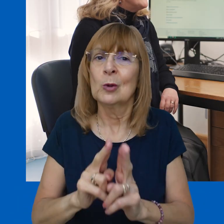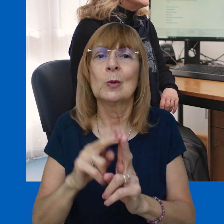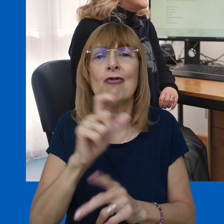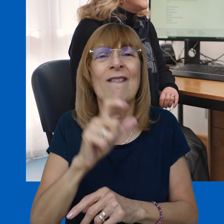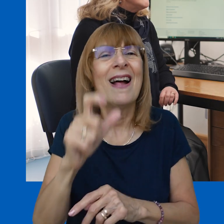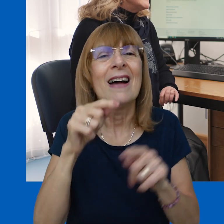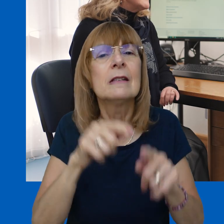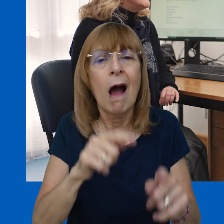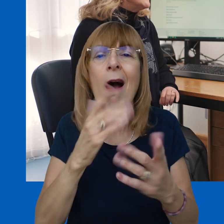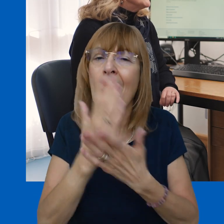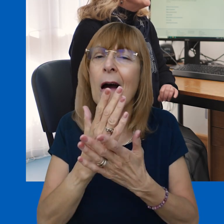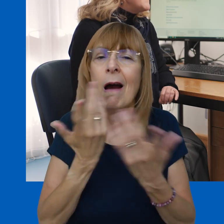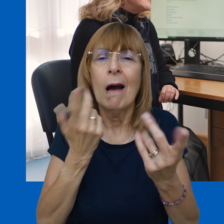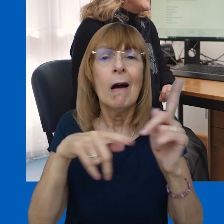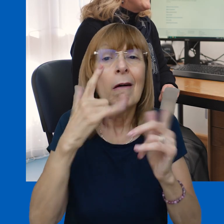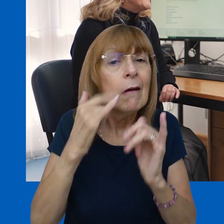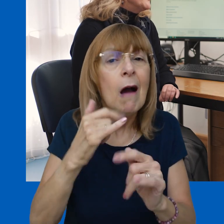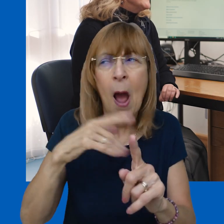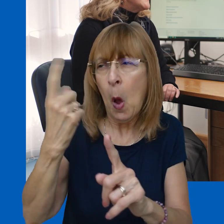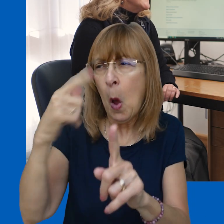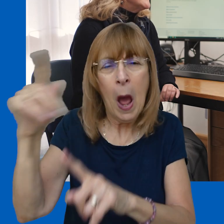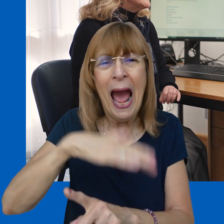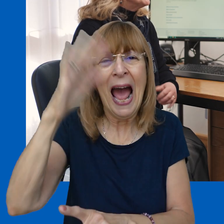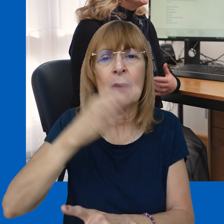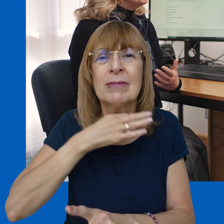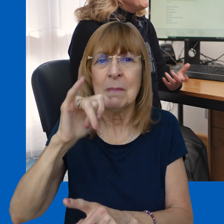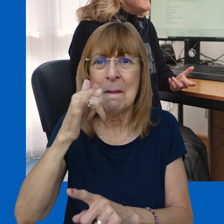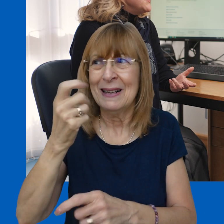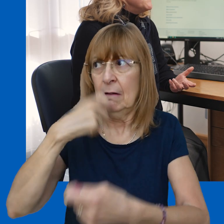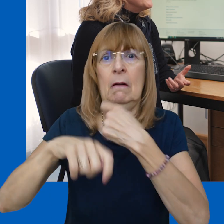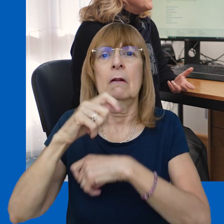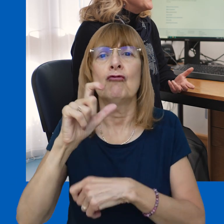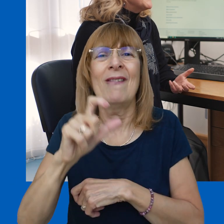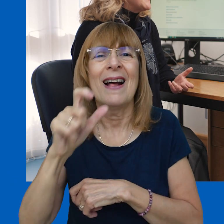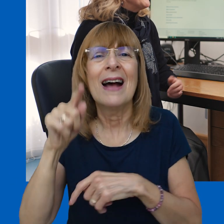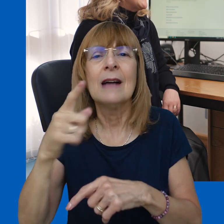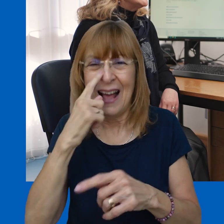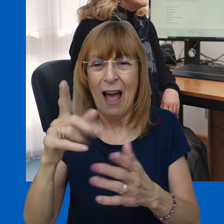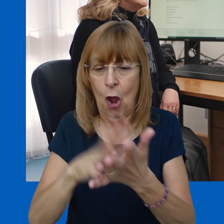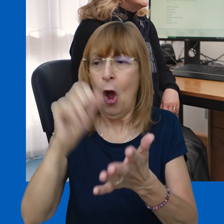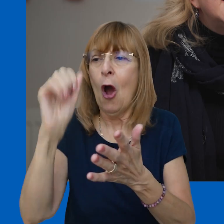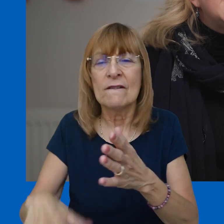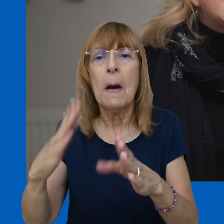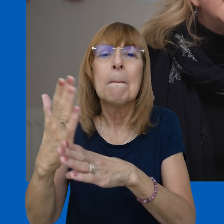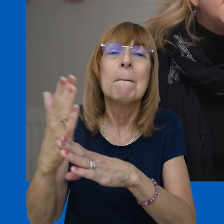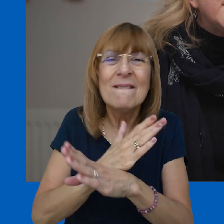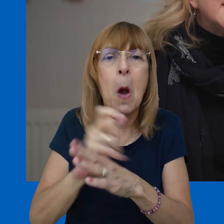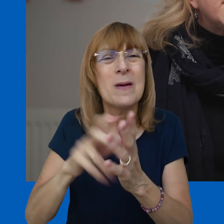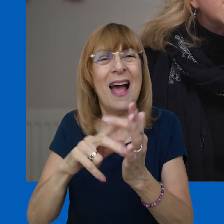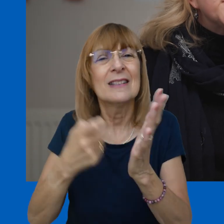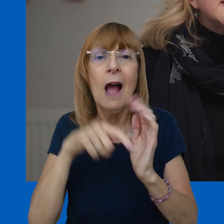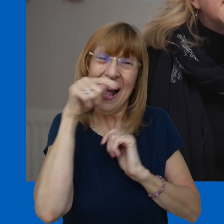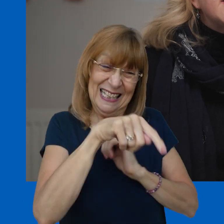Screening finds high-risk individuals who may develop abnormal cells so that they can be removed before they become cancer.